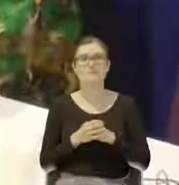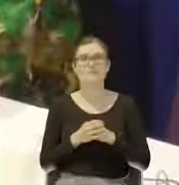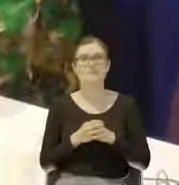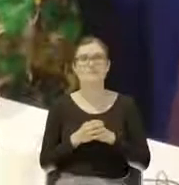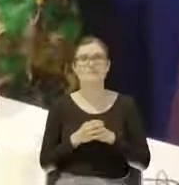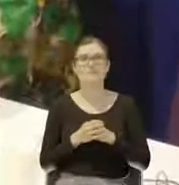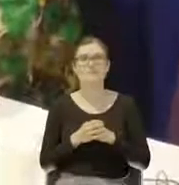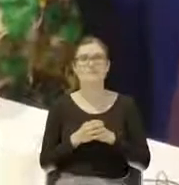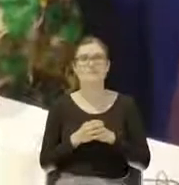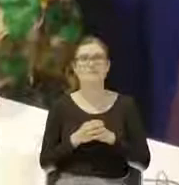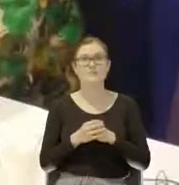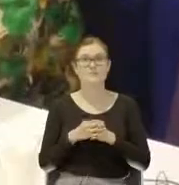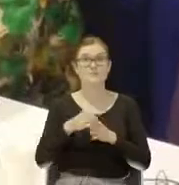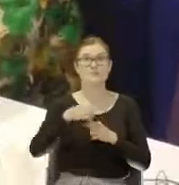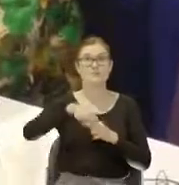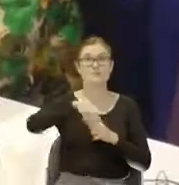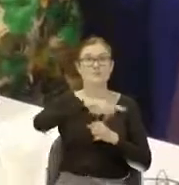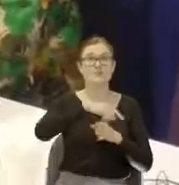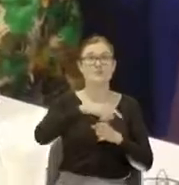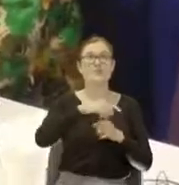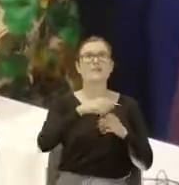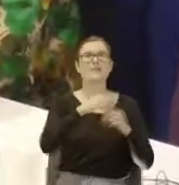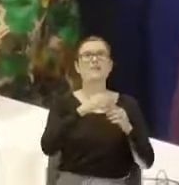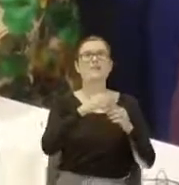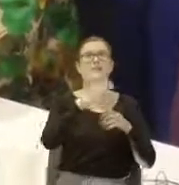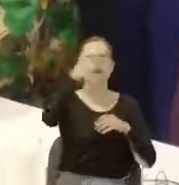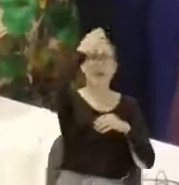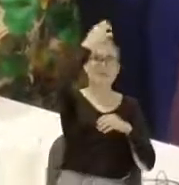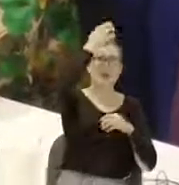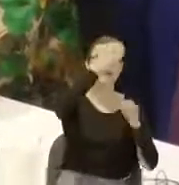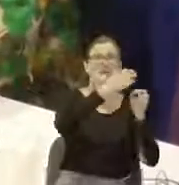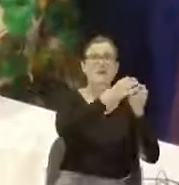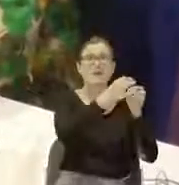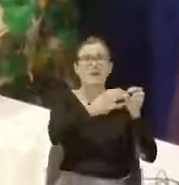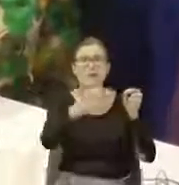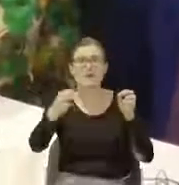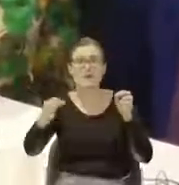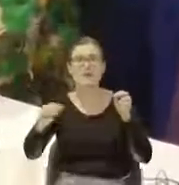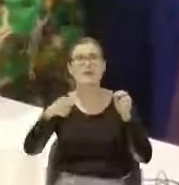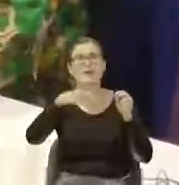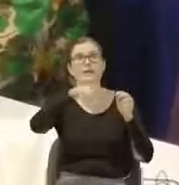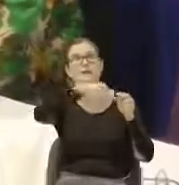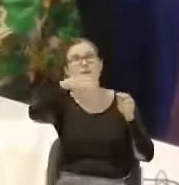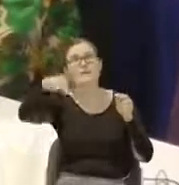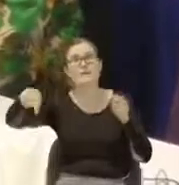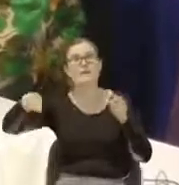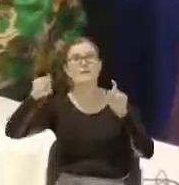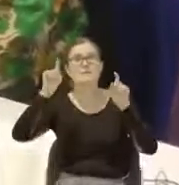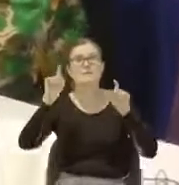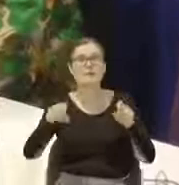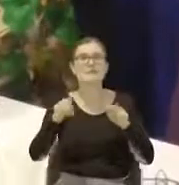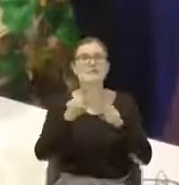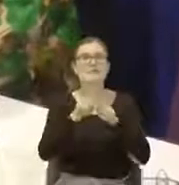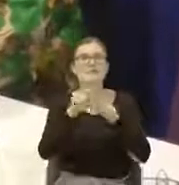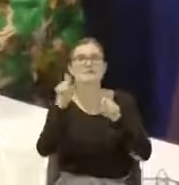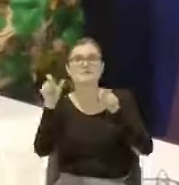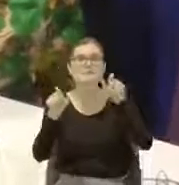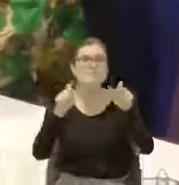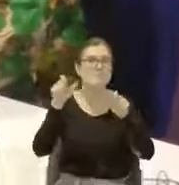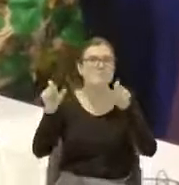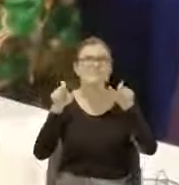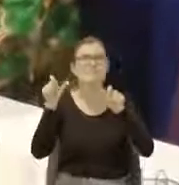the significance of strengthening national associations of local governments. We have the networks, we have the regional